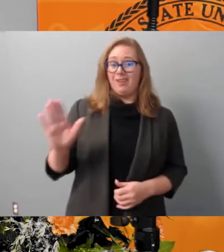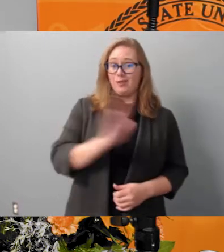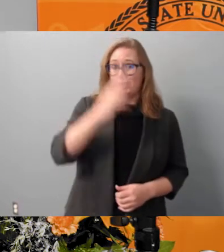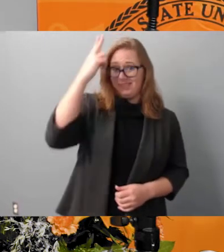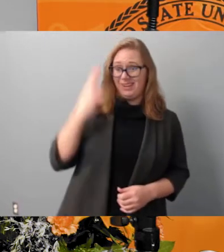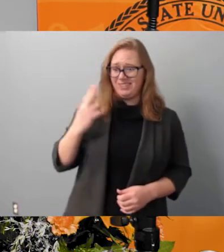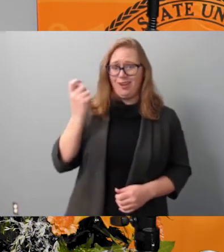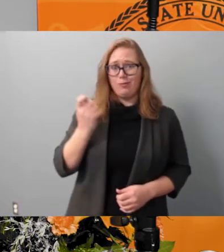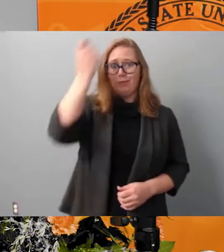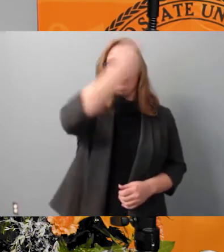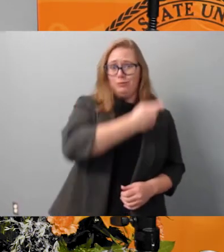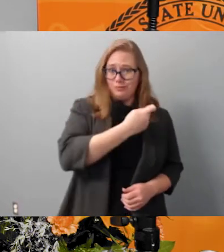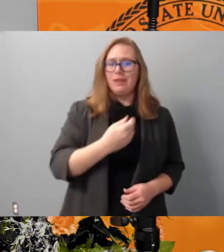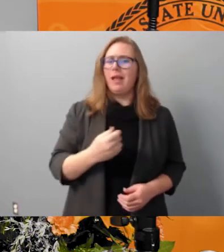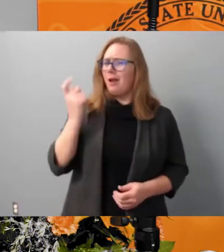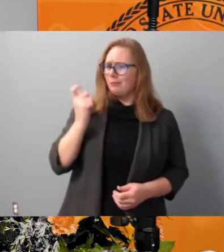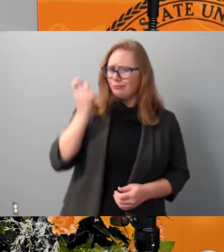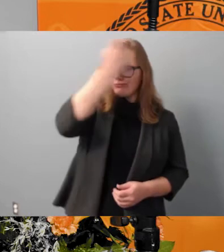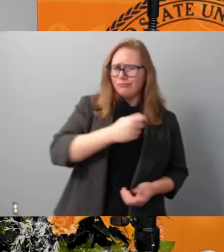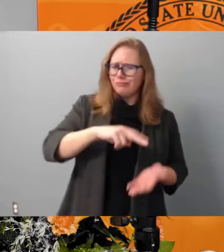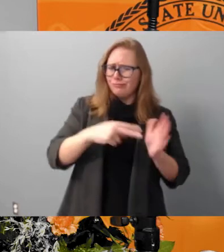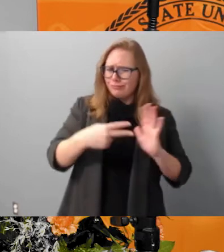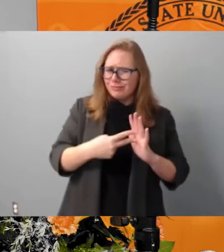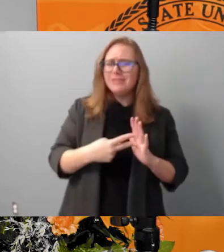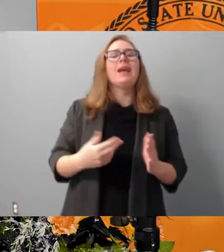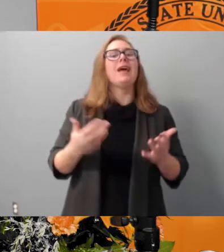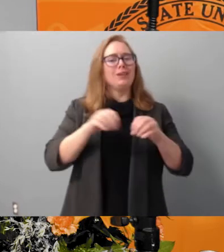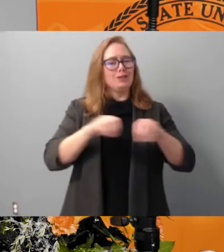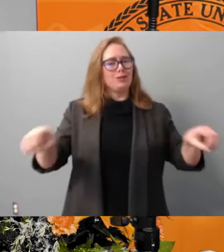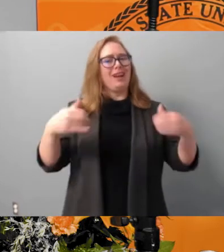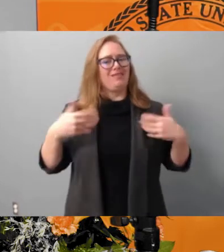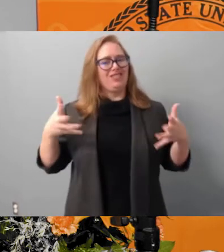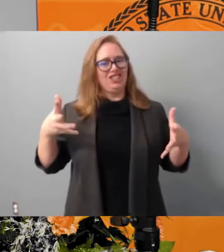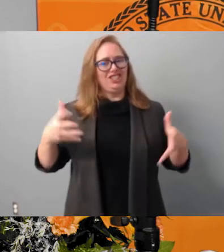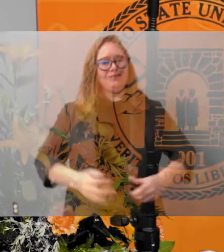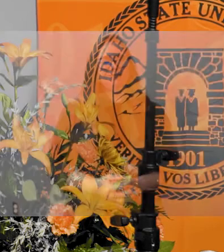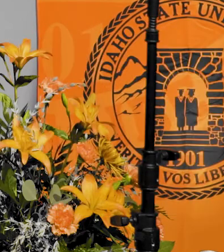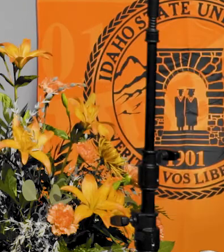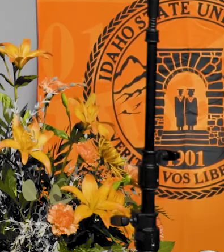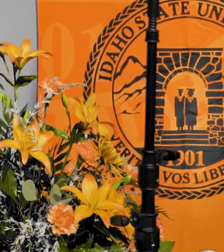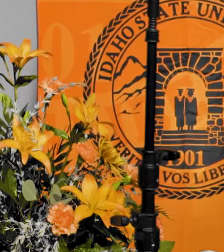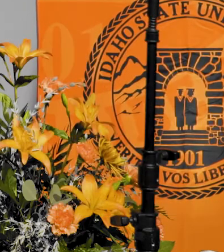move your tassel from the right side to the left, a symbol of having attained your degree.